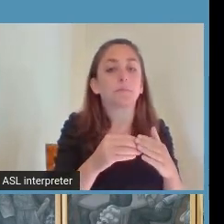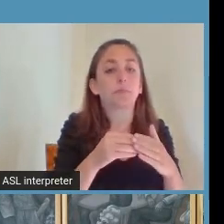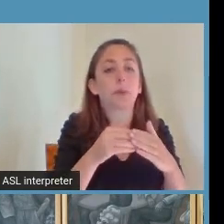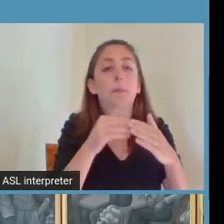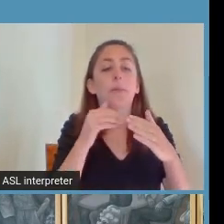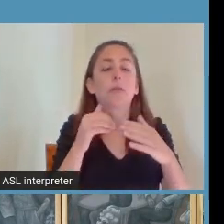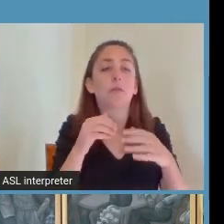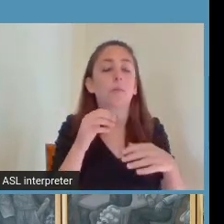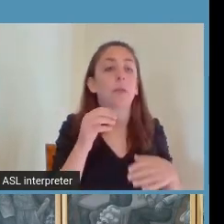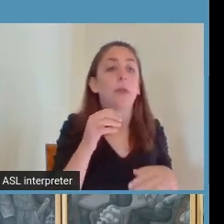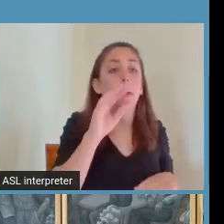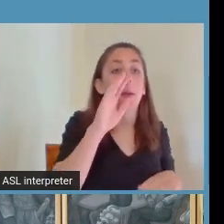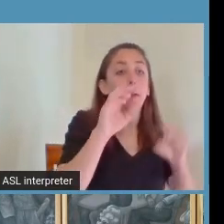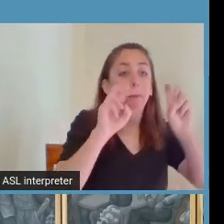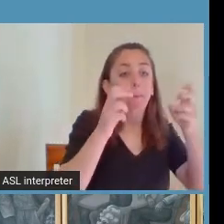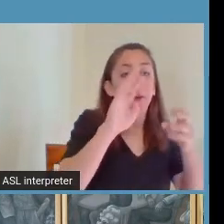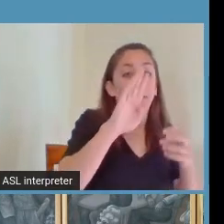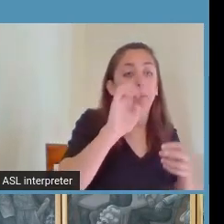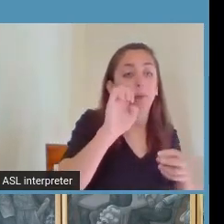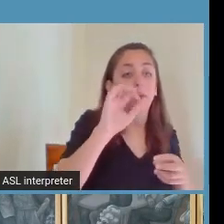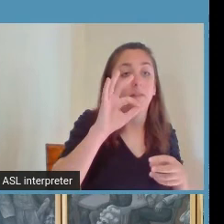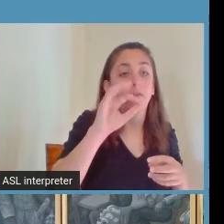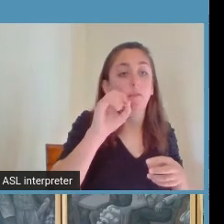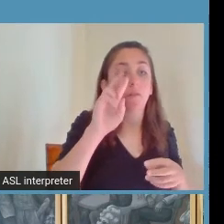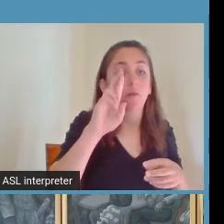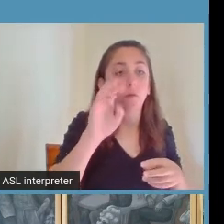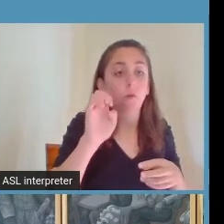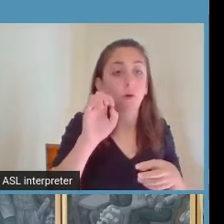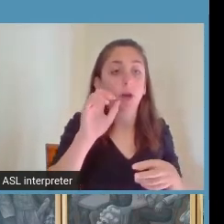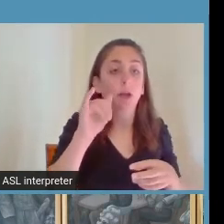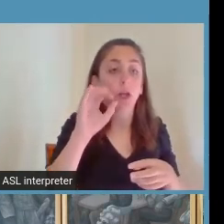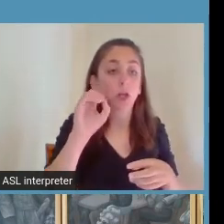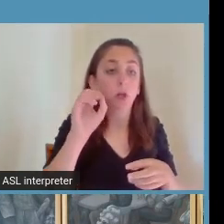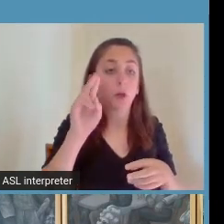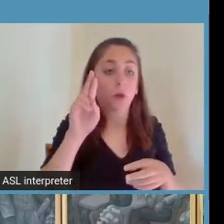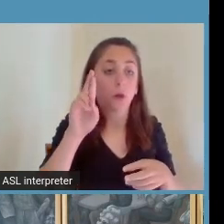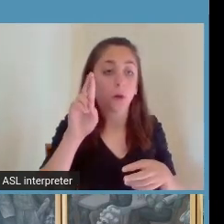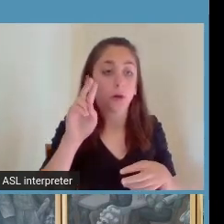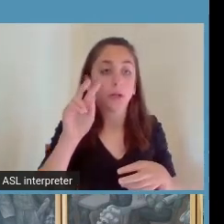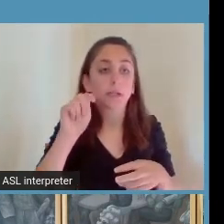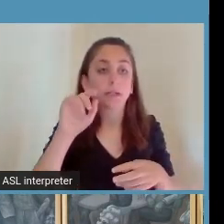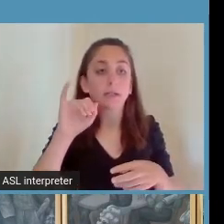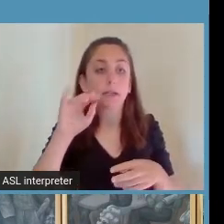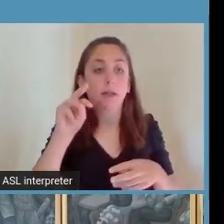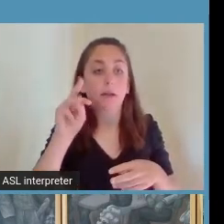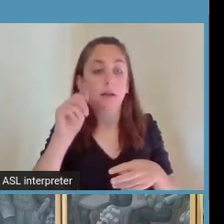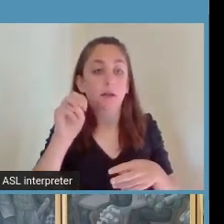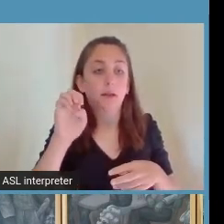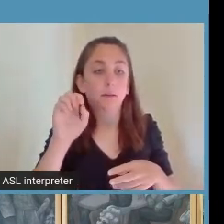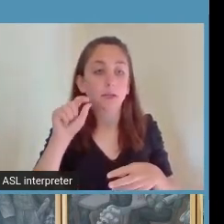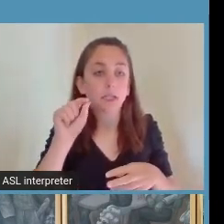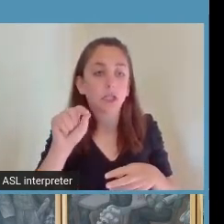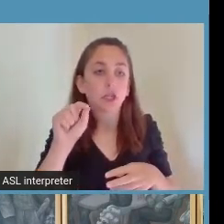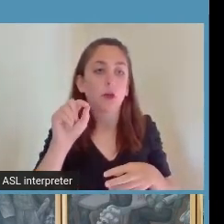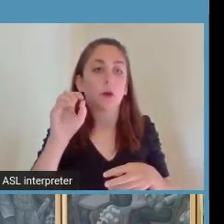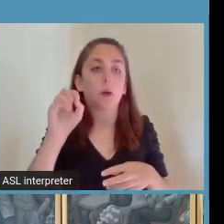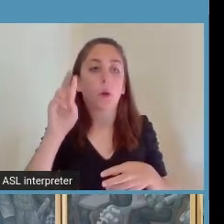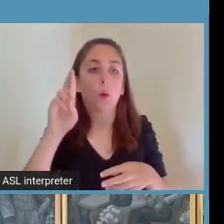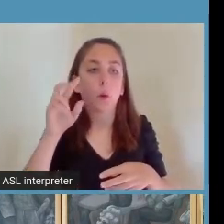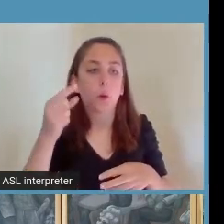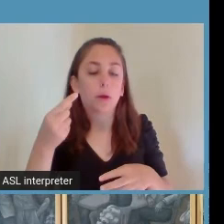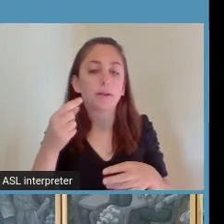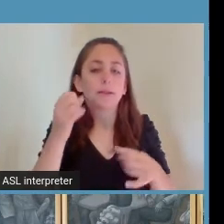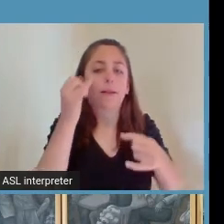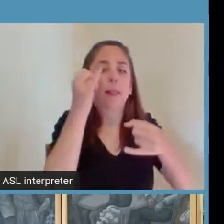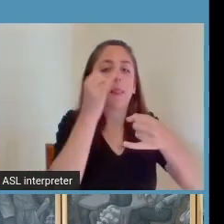beforeyourtime.org. So all of those are the ways to reach the Vermont Historical Society. And then the last one is me on